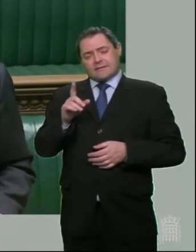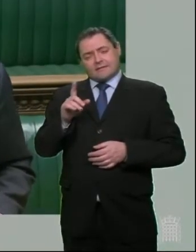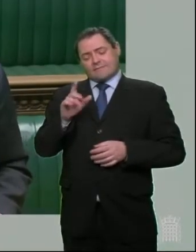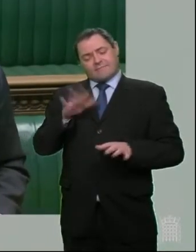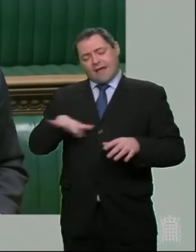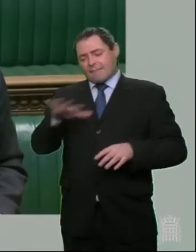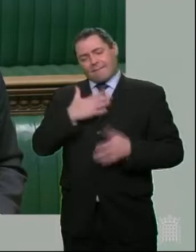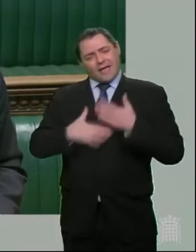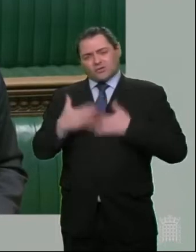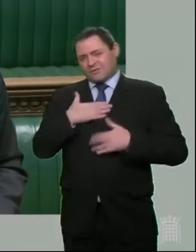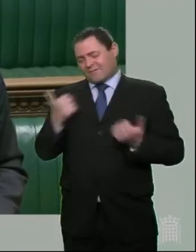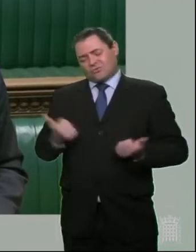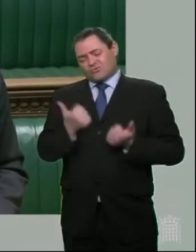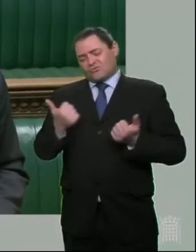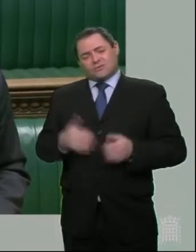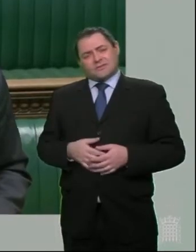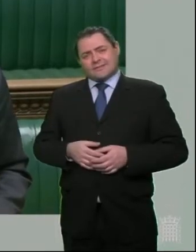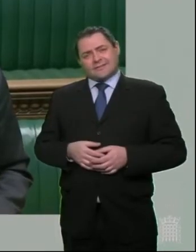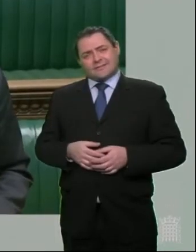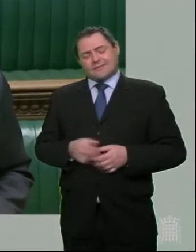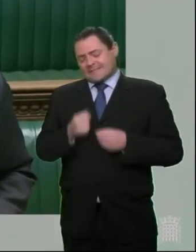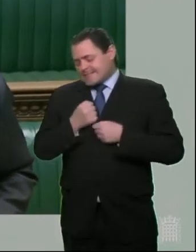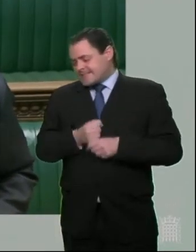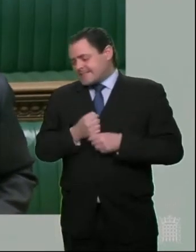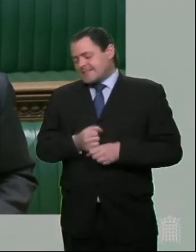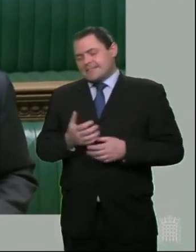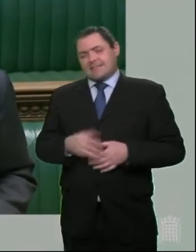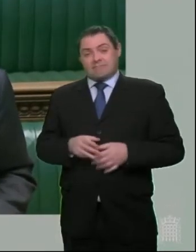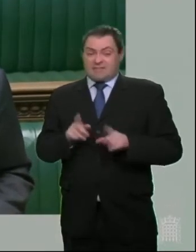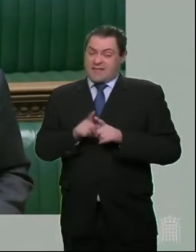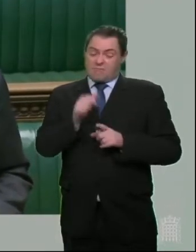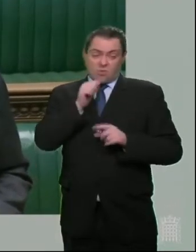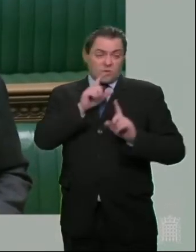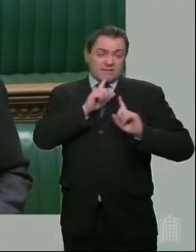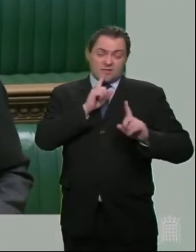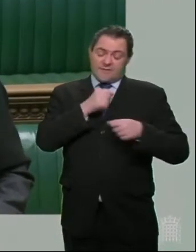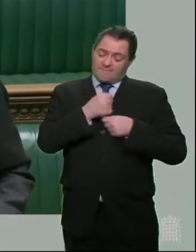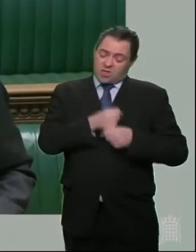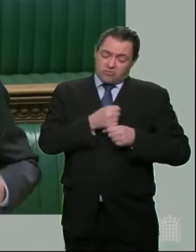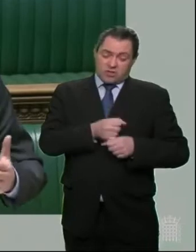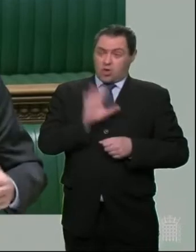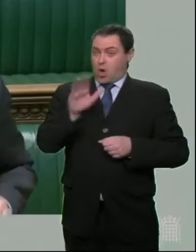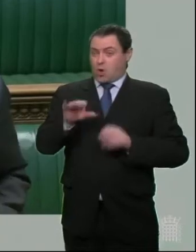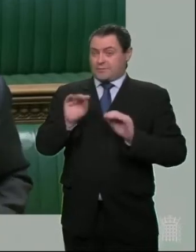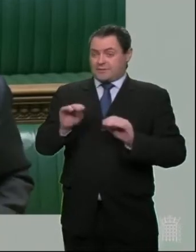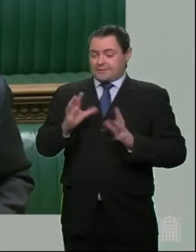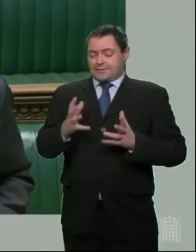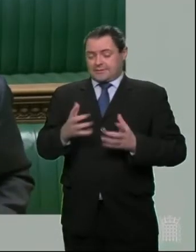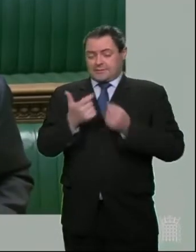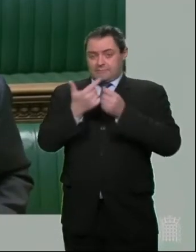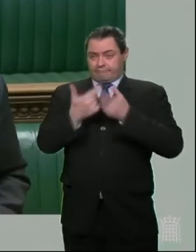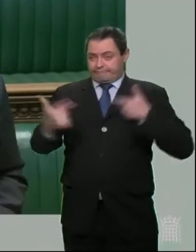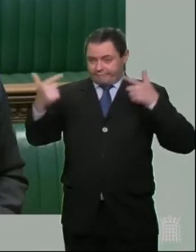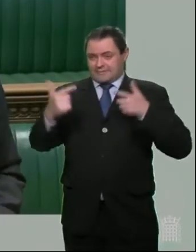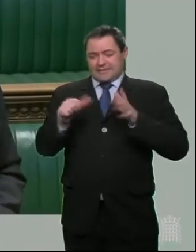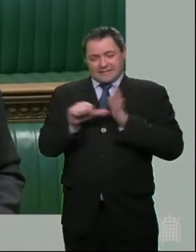are educating their kids at home. And I know how difficult it is. I know how frustrated teachers are with educating remote learning as